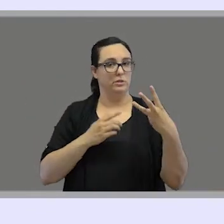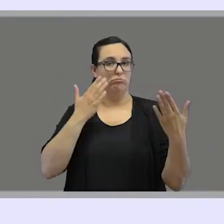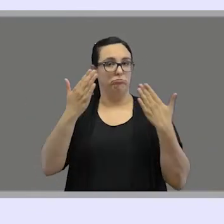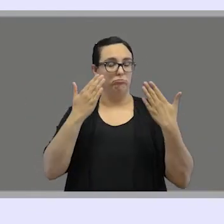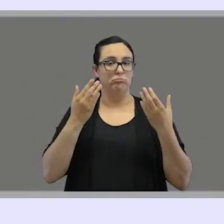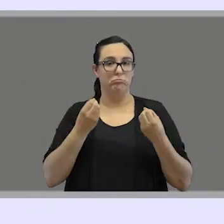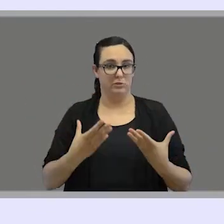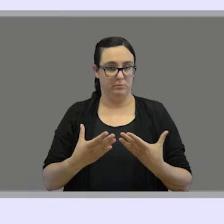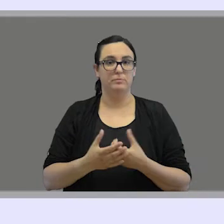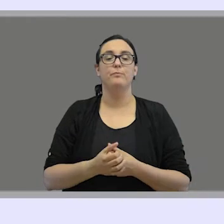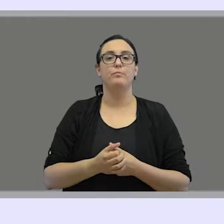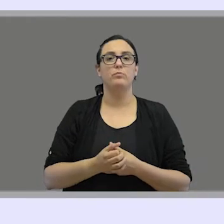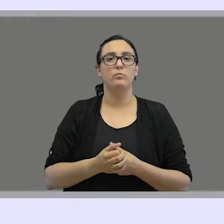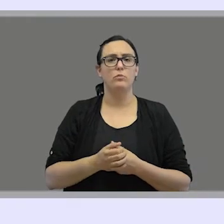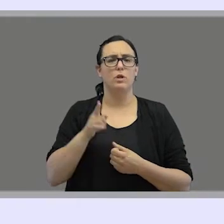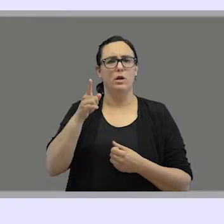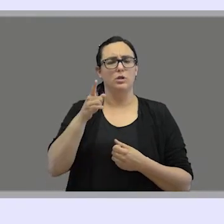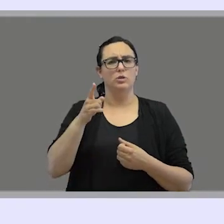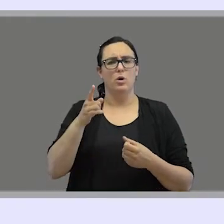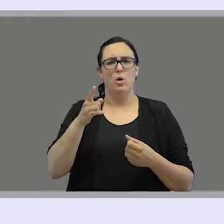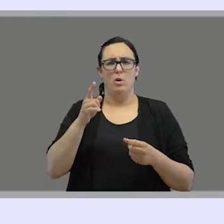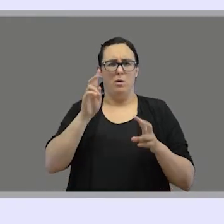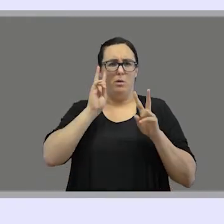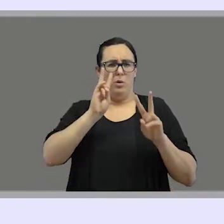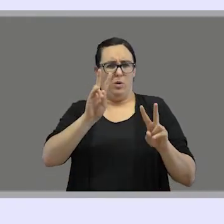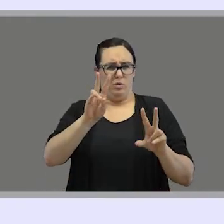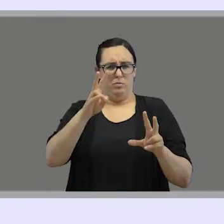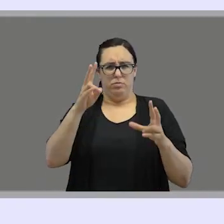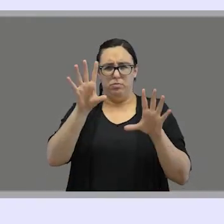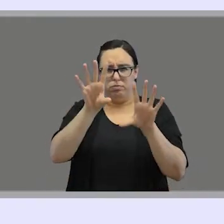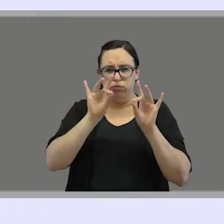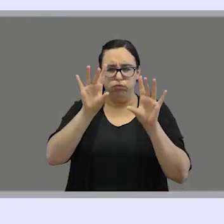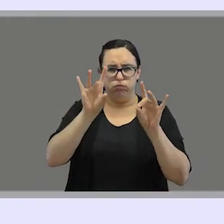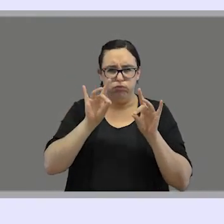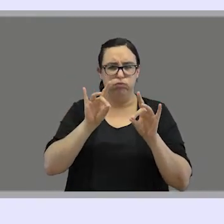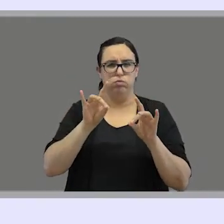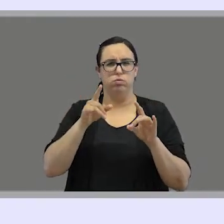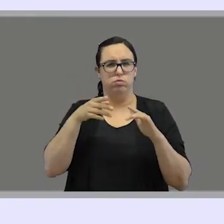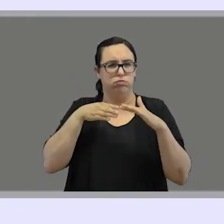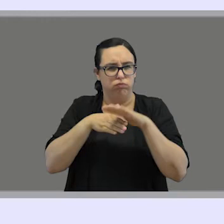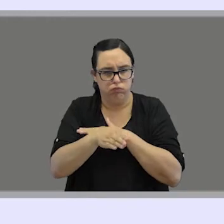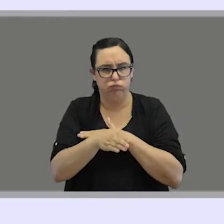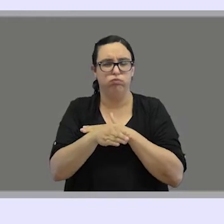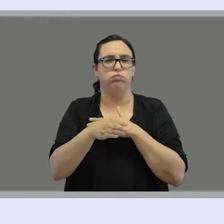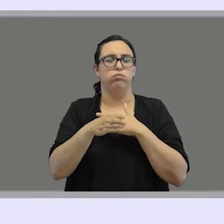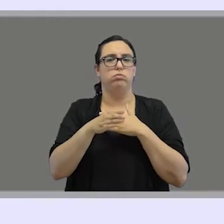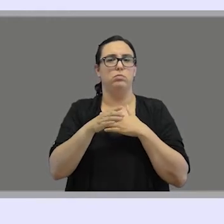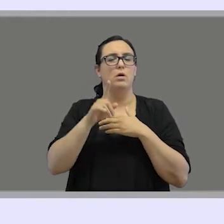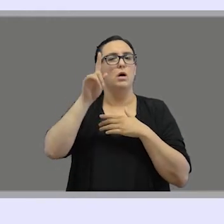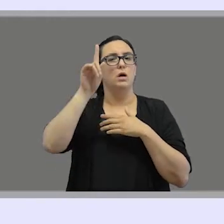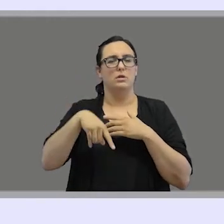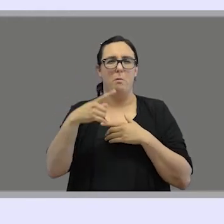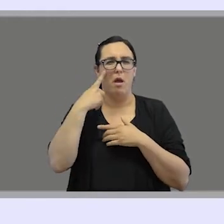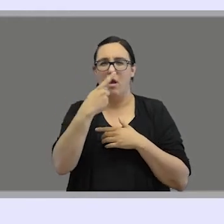skin color. And this can greatly affect perception, accessibility,